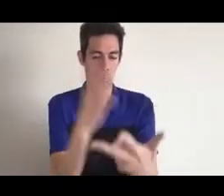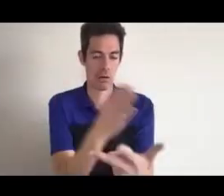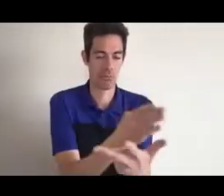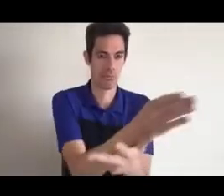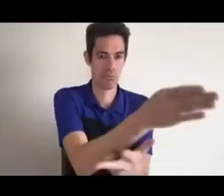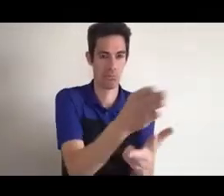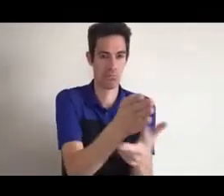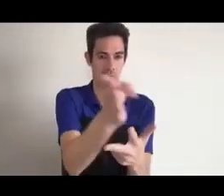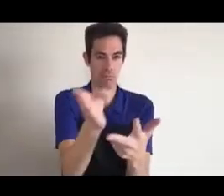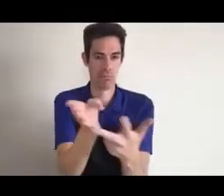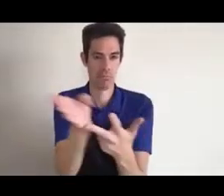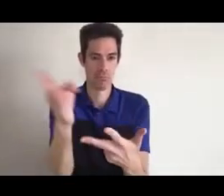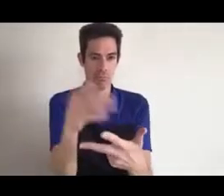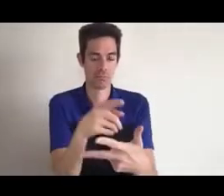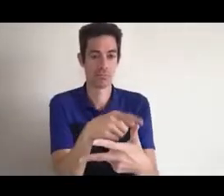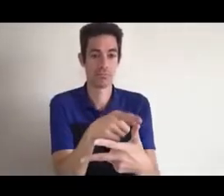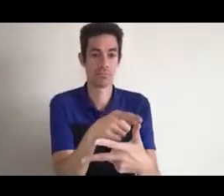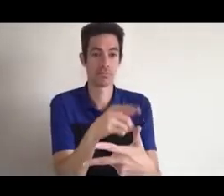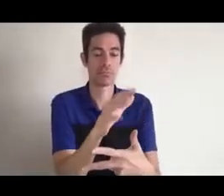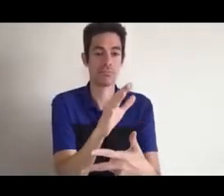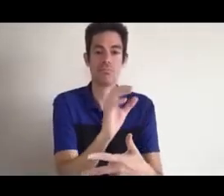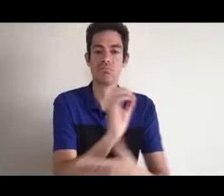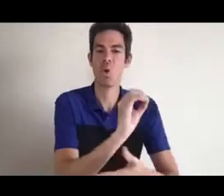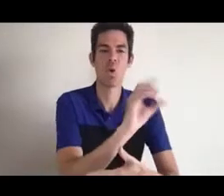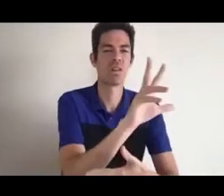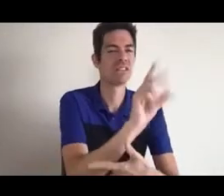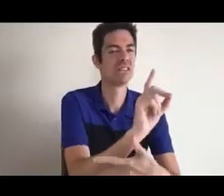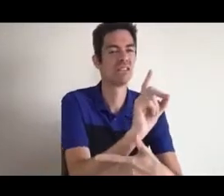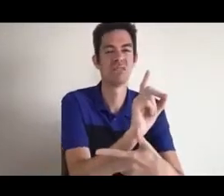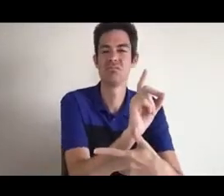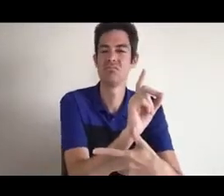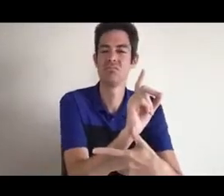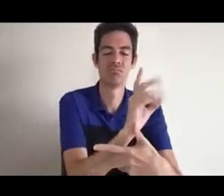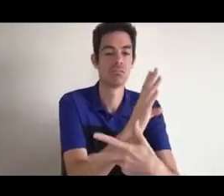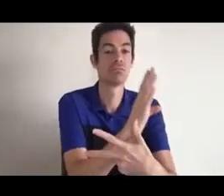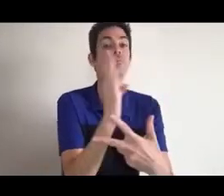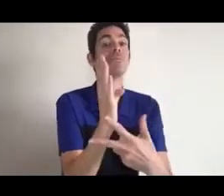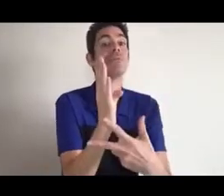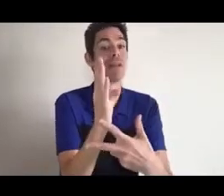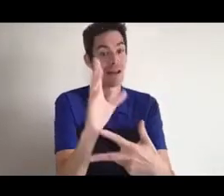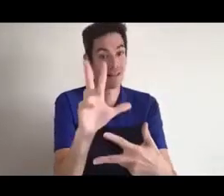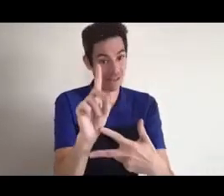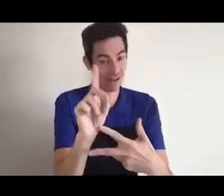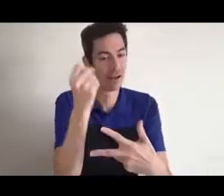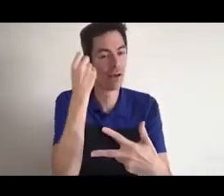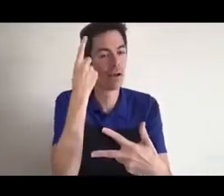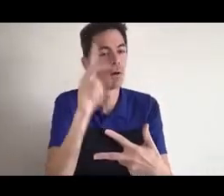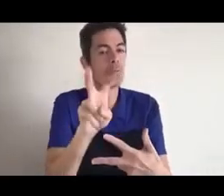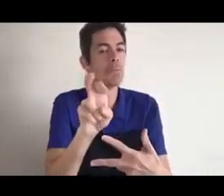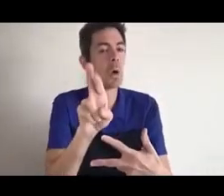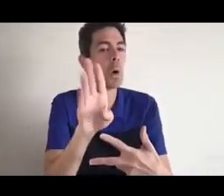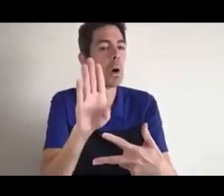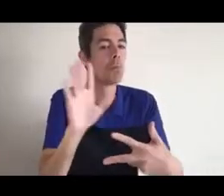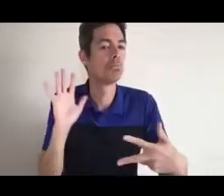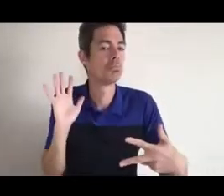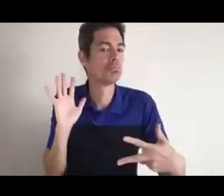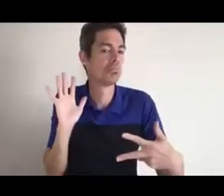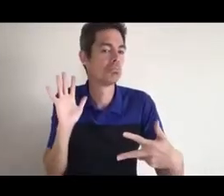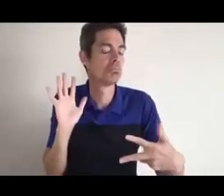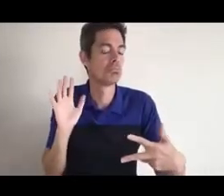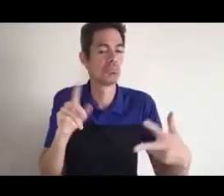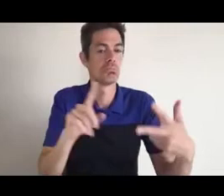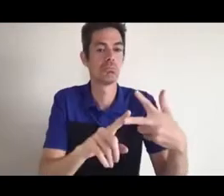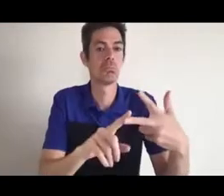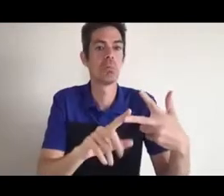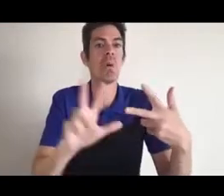So I'm going to do some comparisons, kind of three different parts of it. So if you have a non-3D and then a